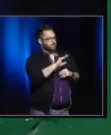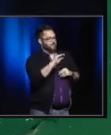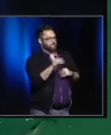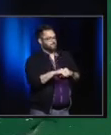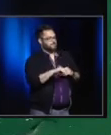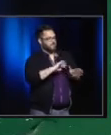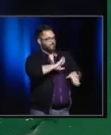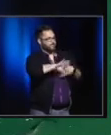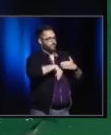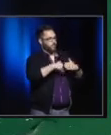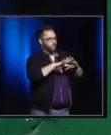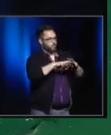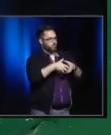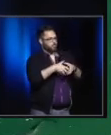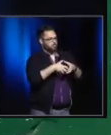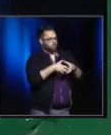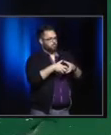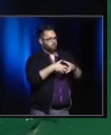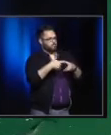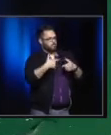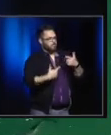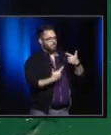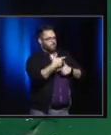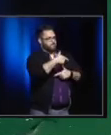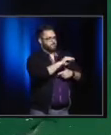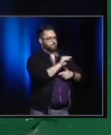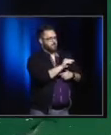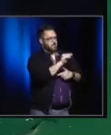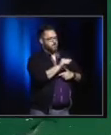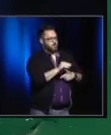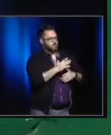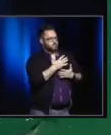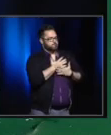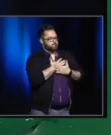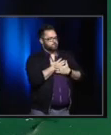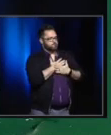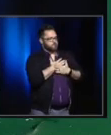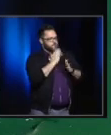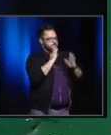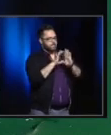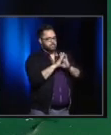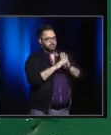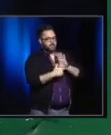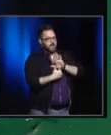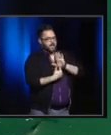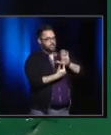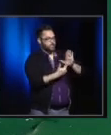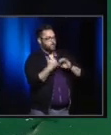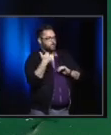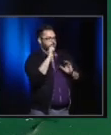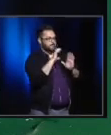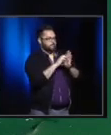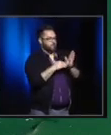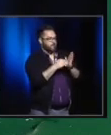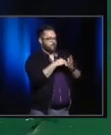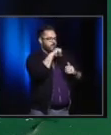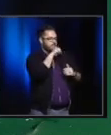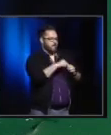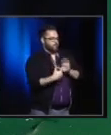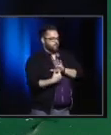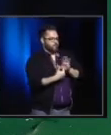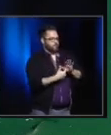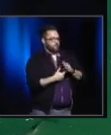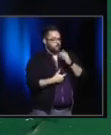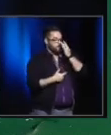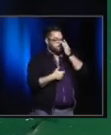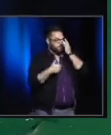dolphin population in this image. It's a confronting image. I show it, I love showing it, because this